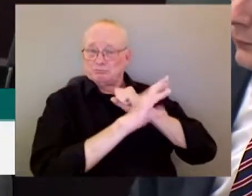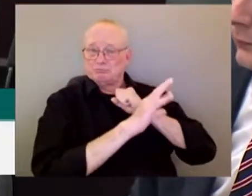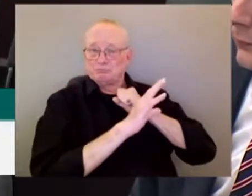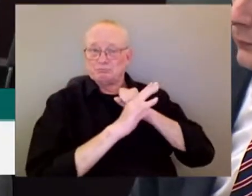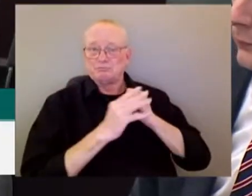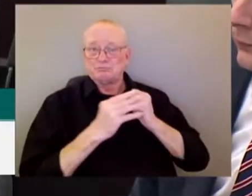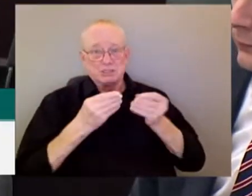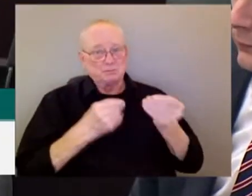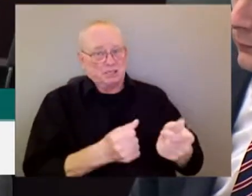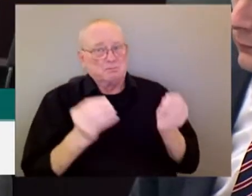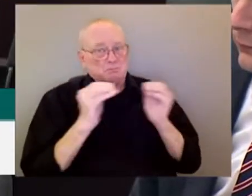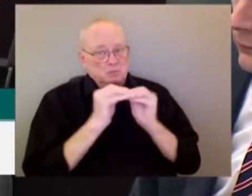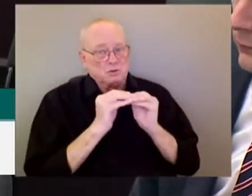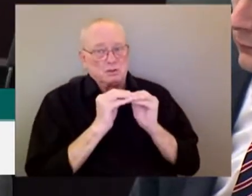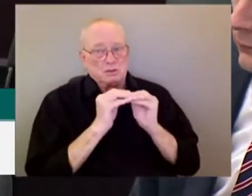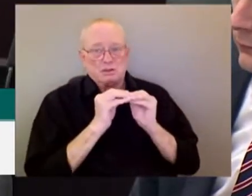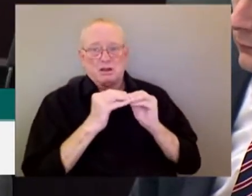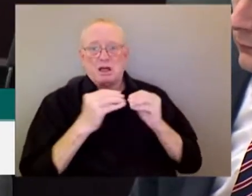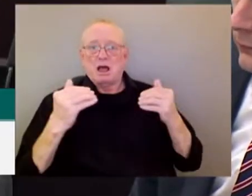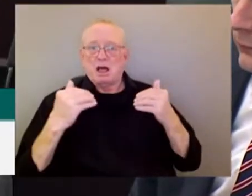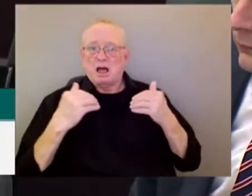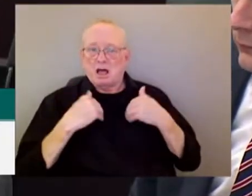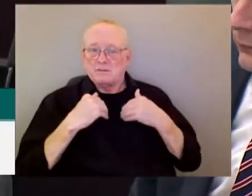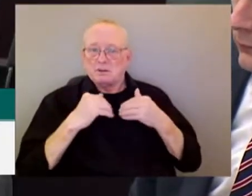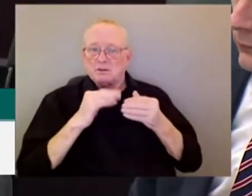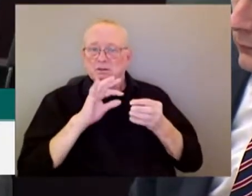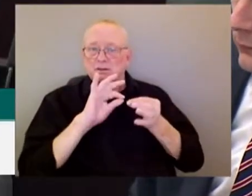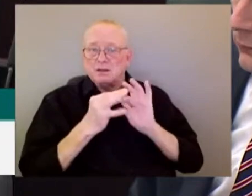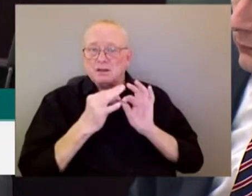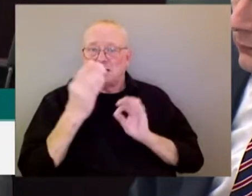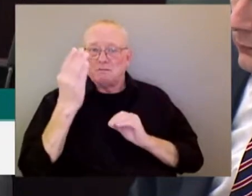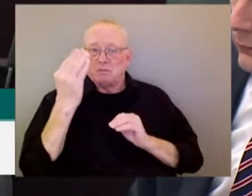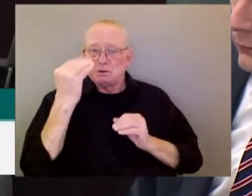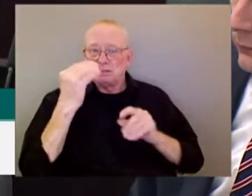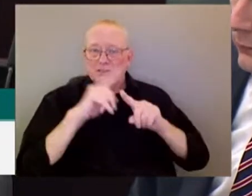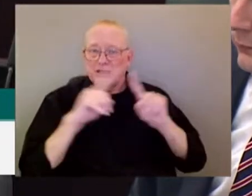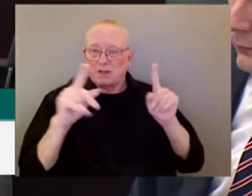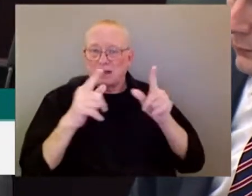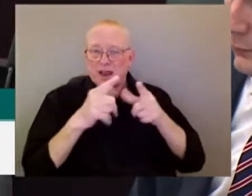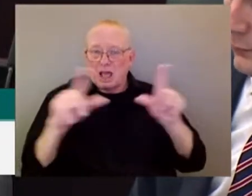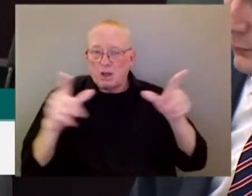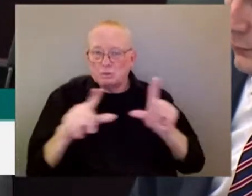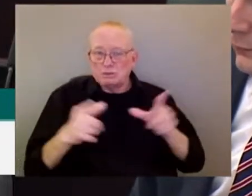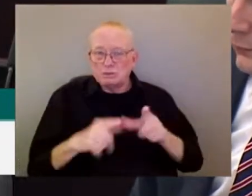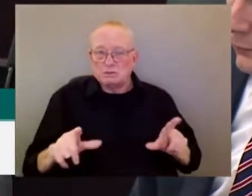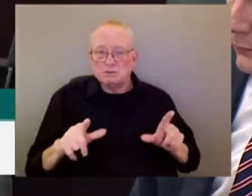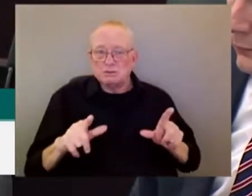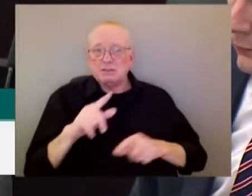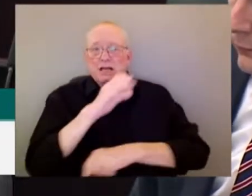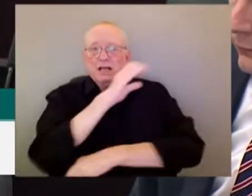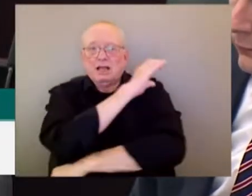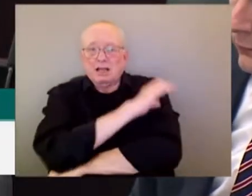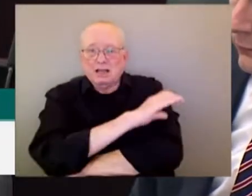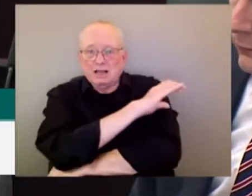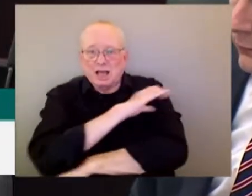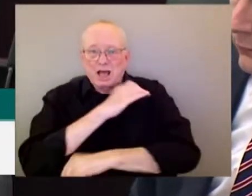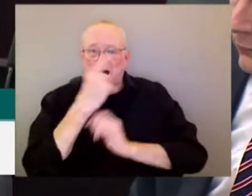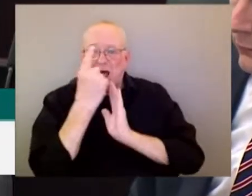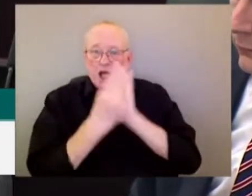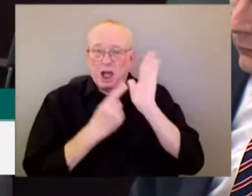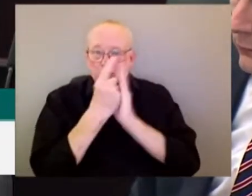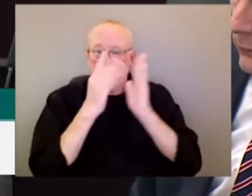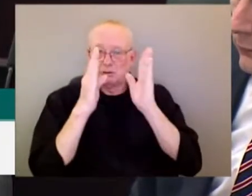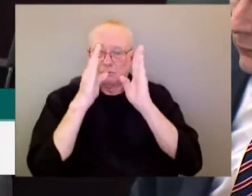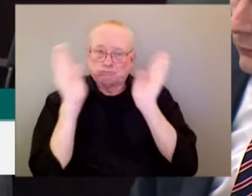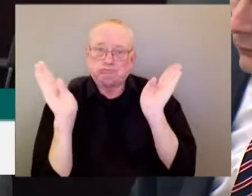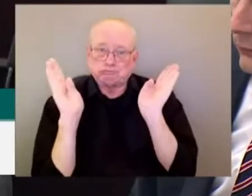We extended clinics, we extended hours for clinics in regards to the measles, and I'm happy to say that we've seen a steady